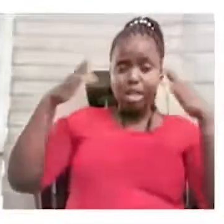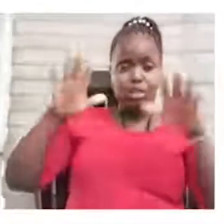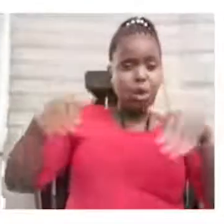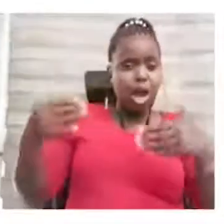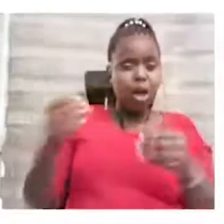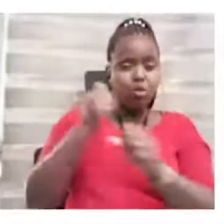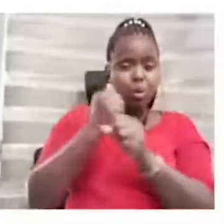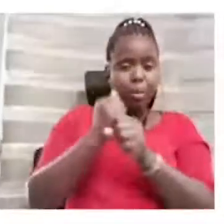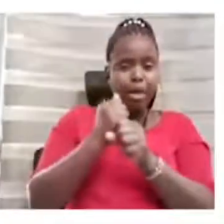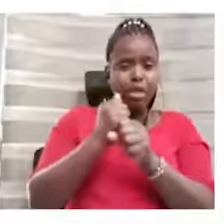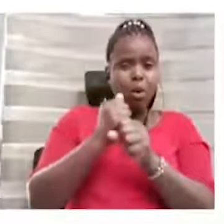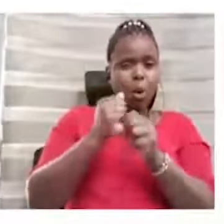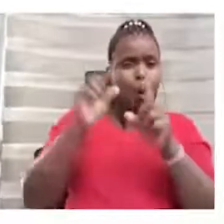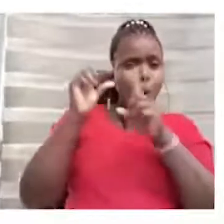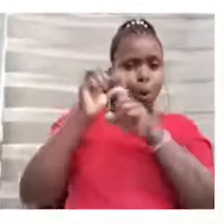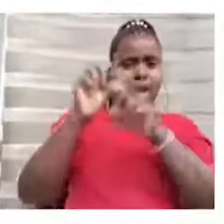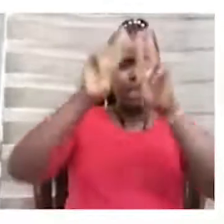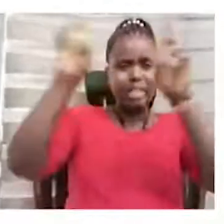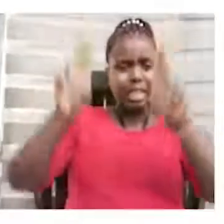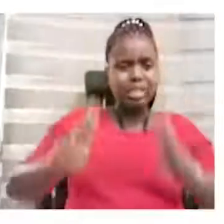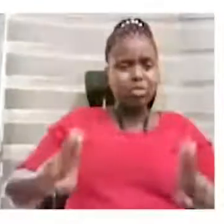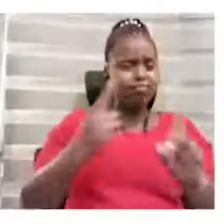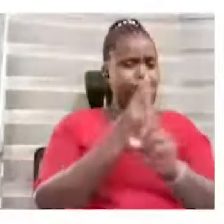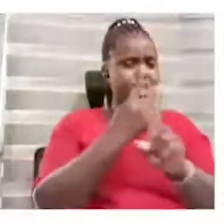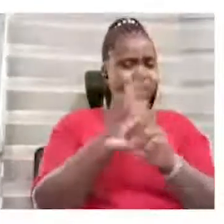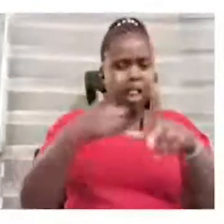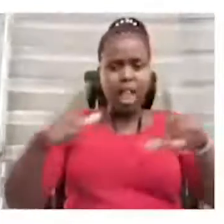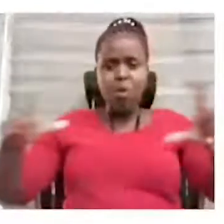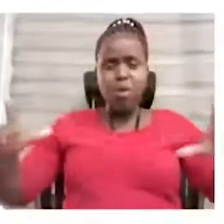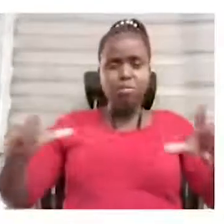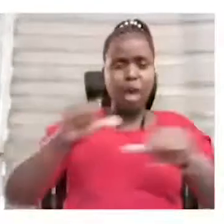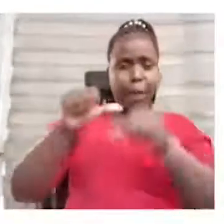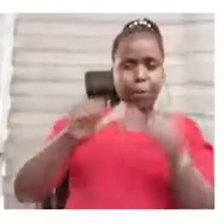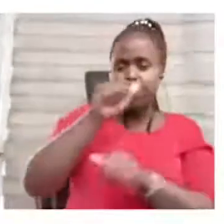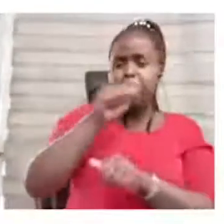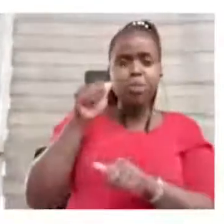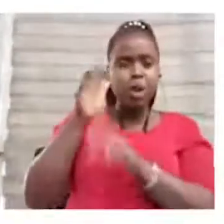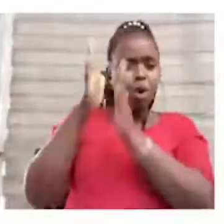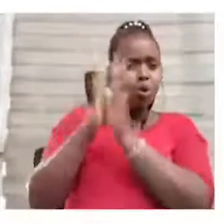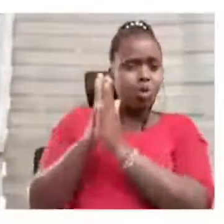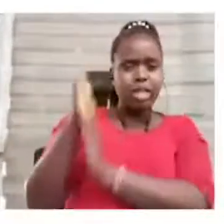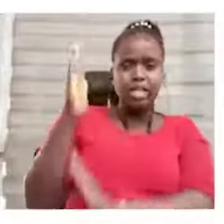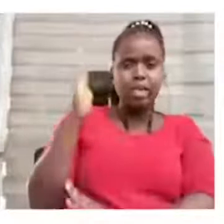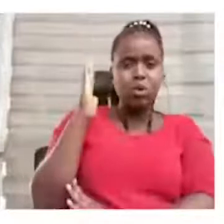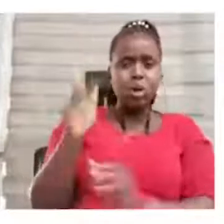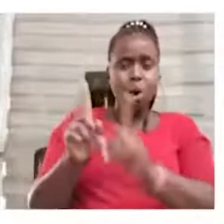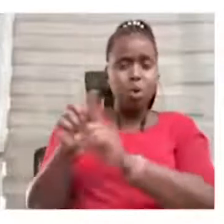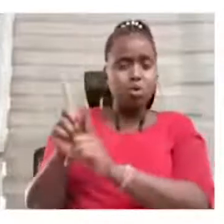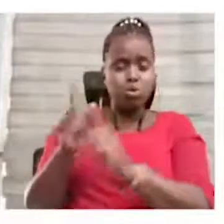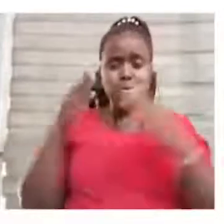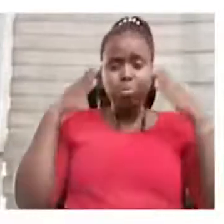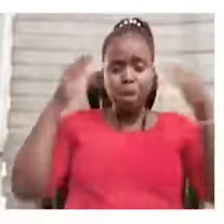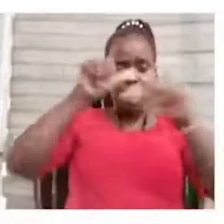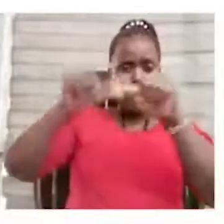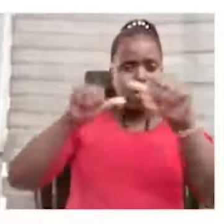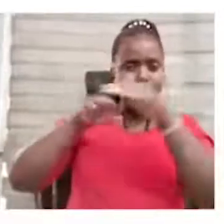international, different languages. We focus on privacy and security, but also very much on accessibility, one of the